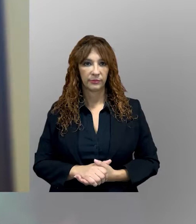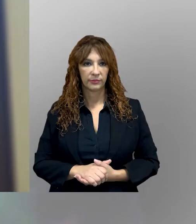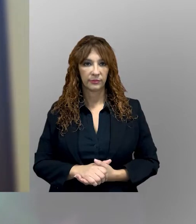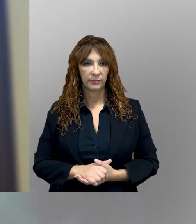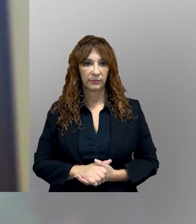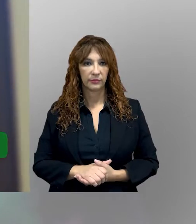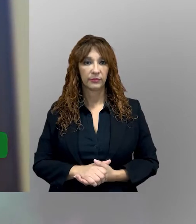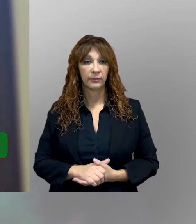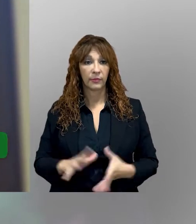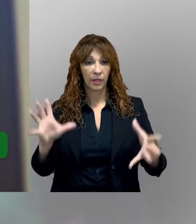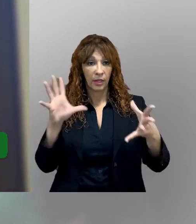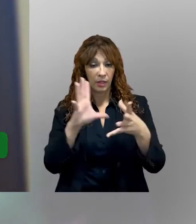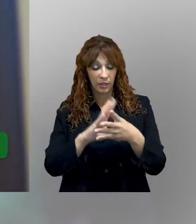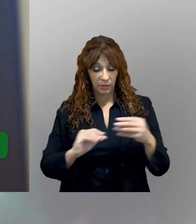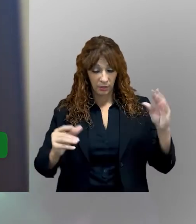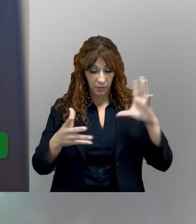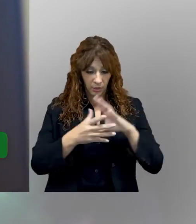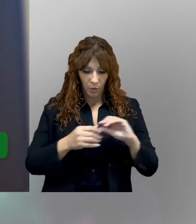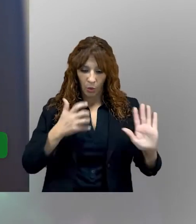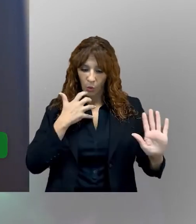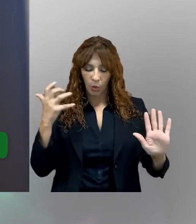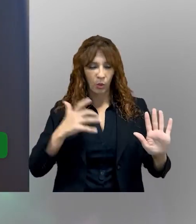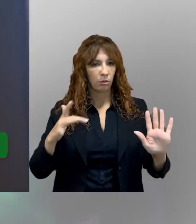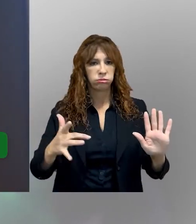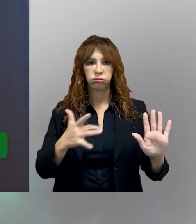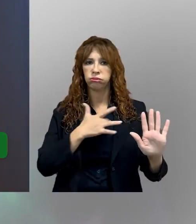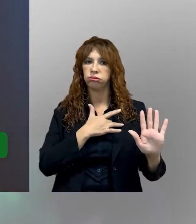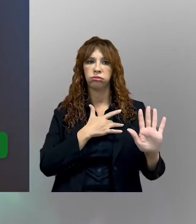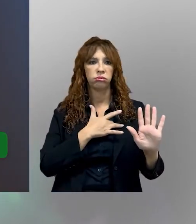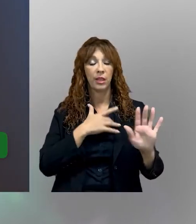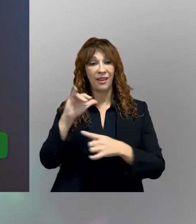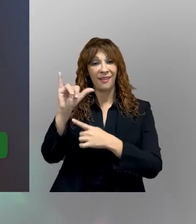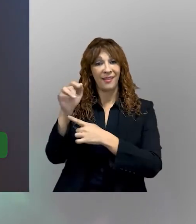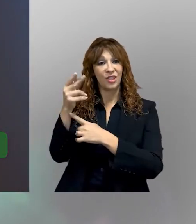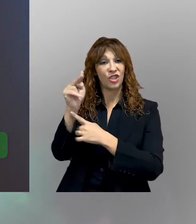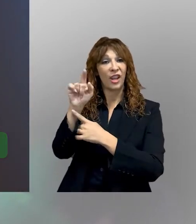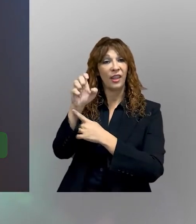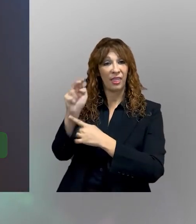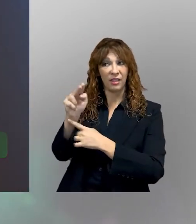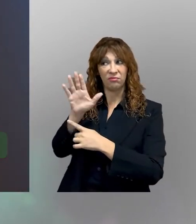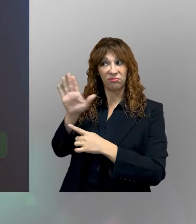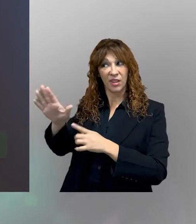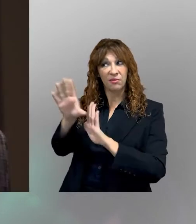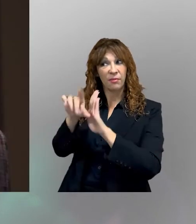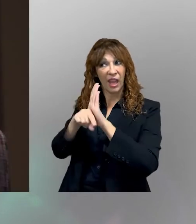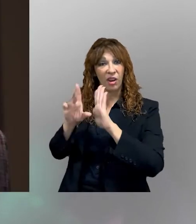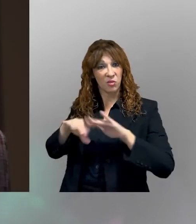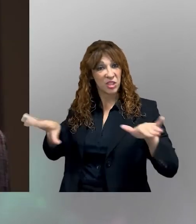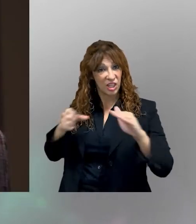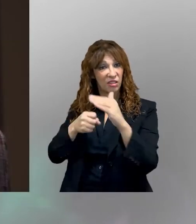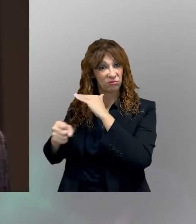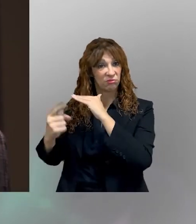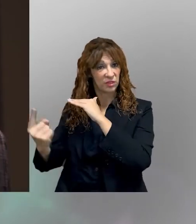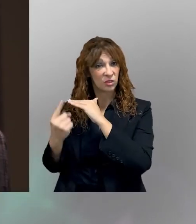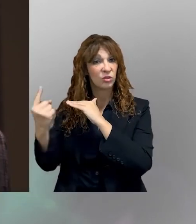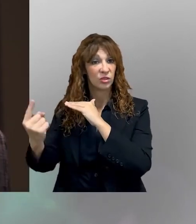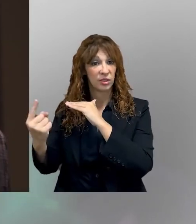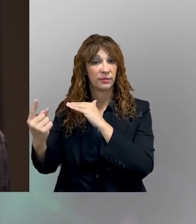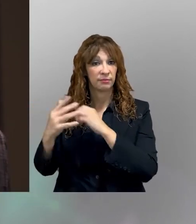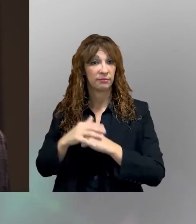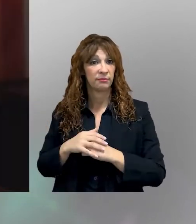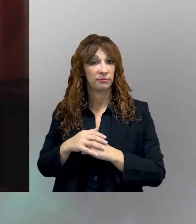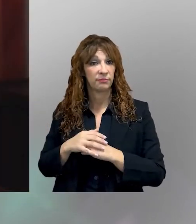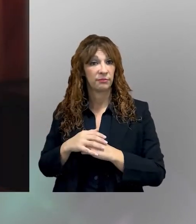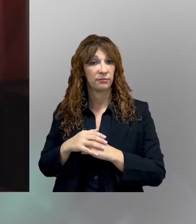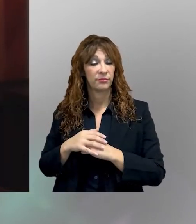Illinois State Senator Ann Gillespie. The story really made an impact on us. Jonathan, because of his background and having been a child who was put in